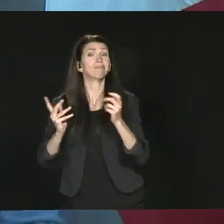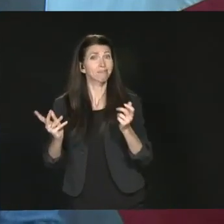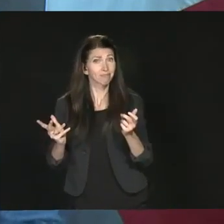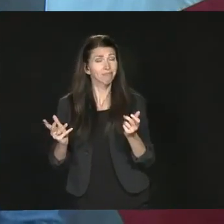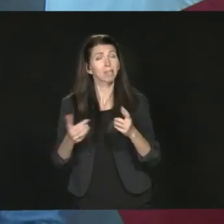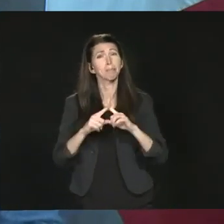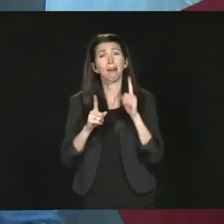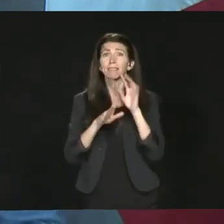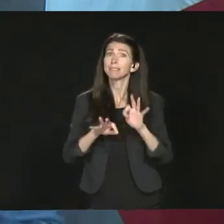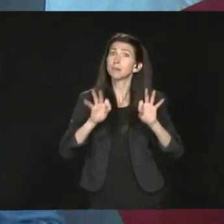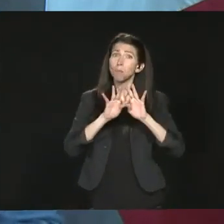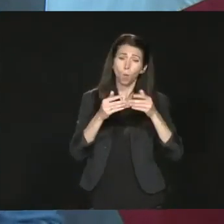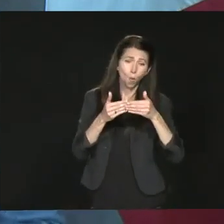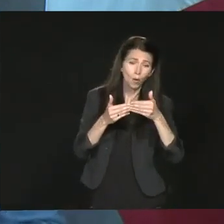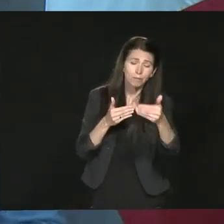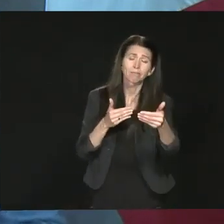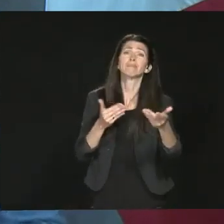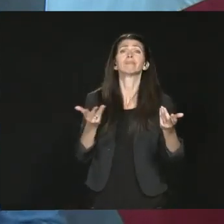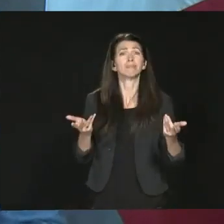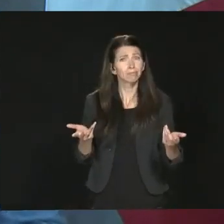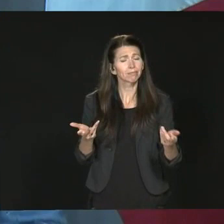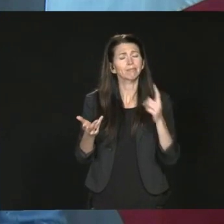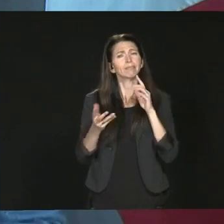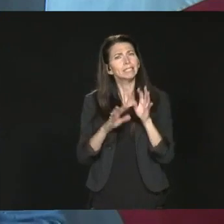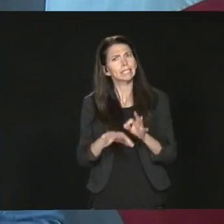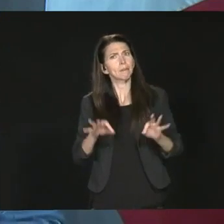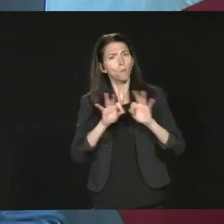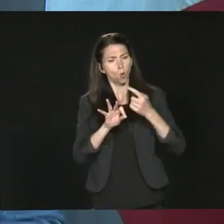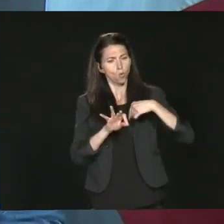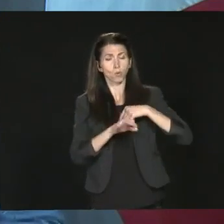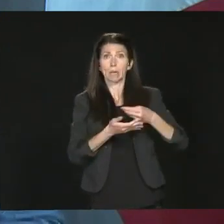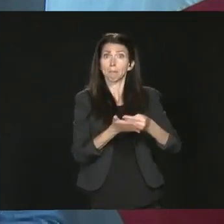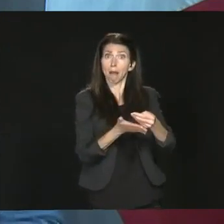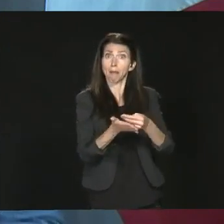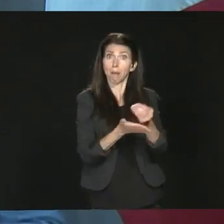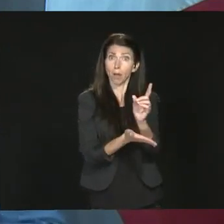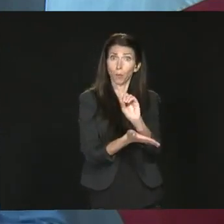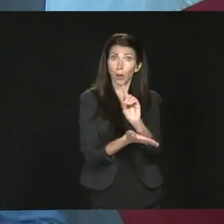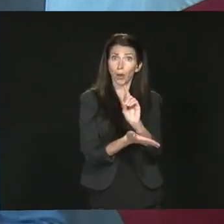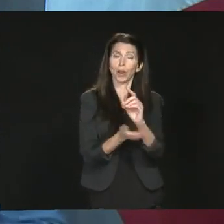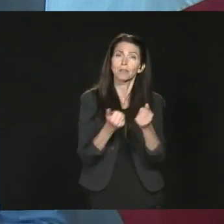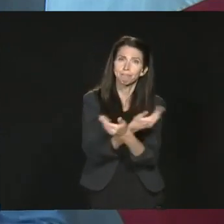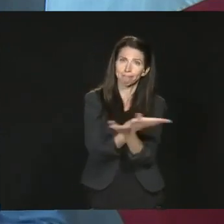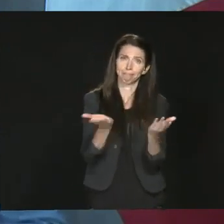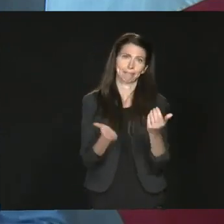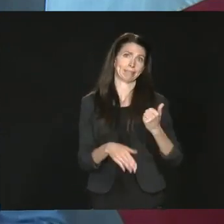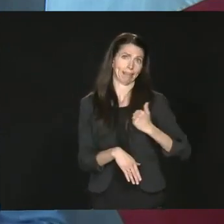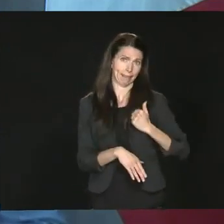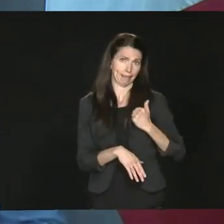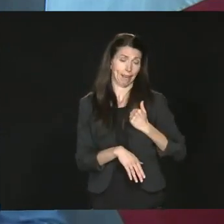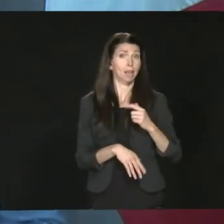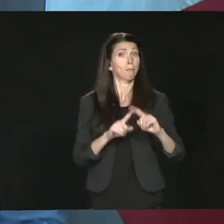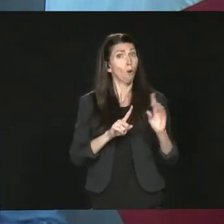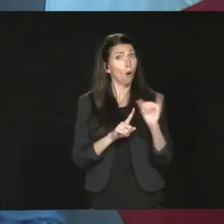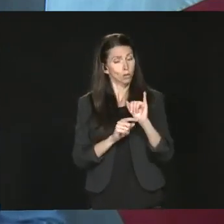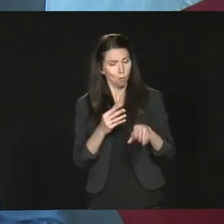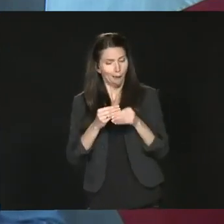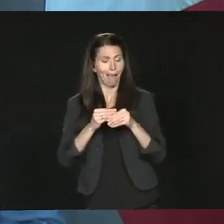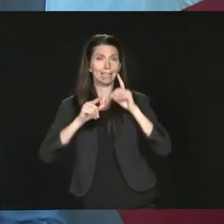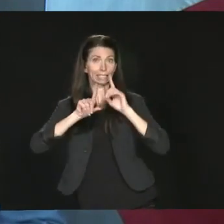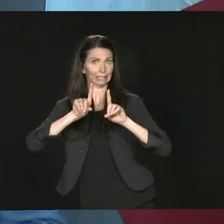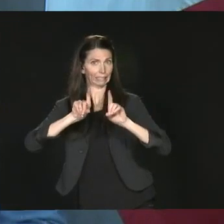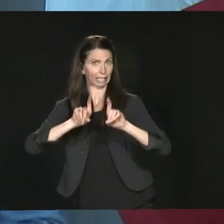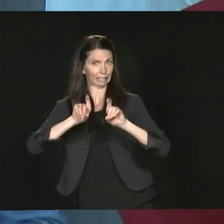secure domestic capacity for components needed for widespread testing. That's why I'm pleased to announce that